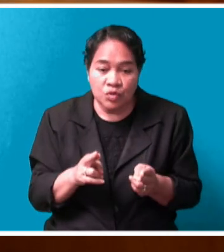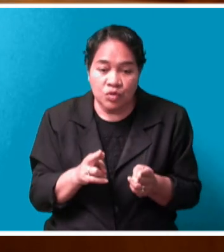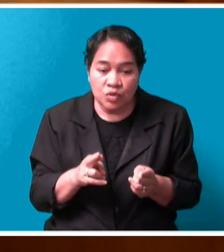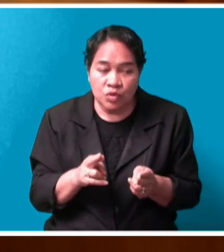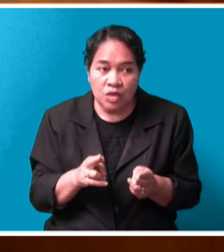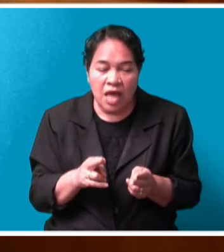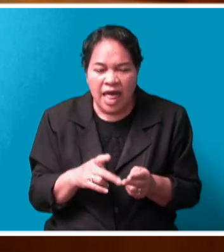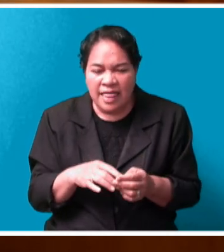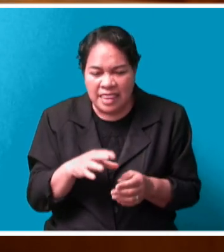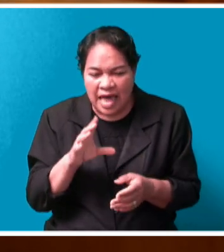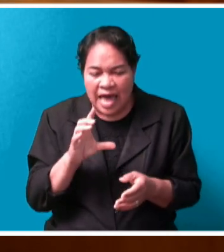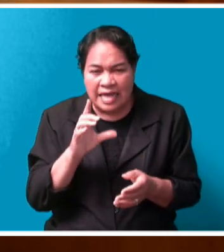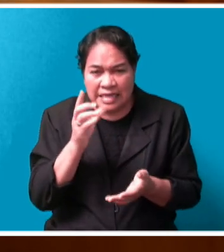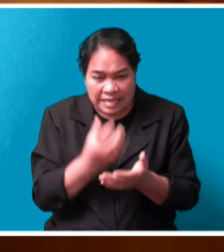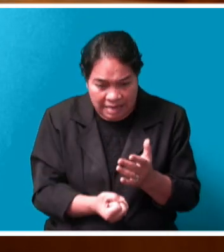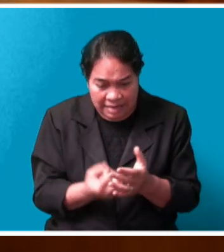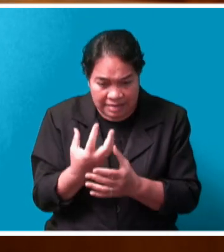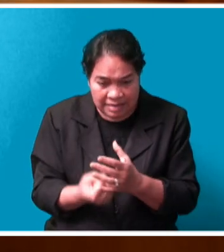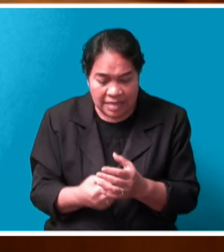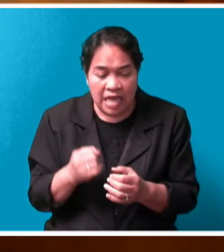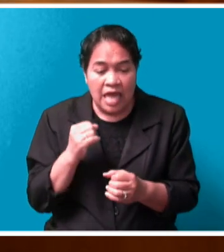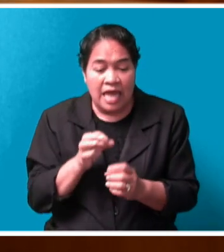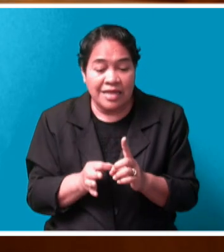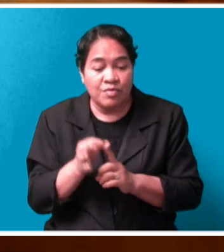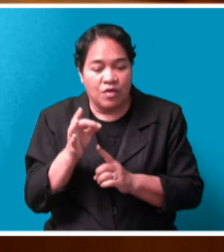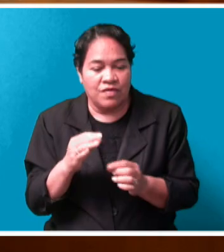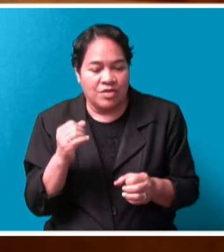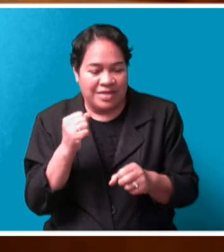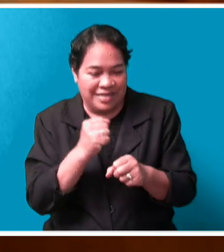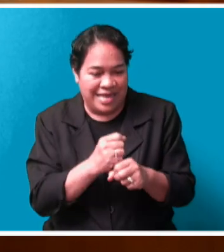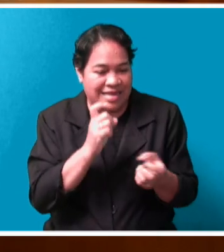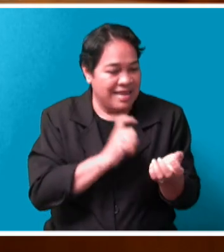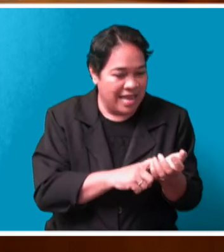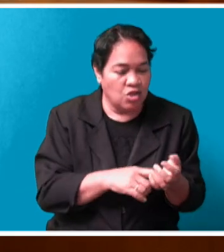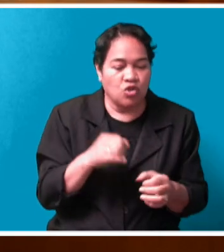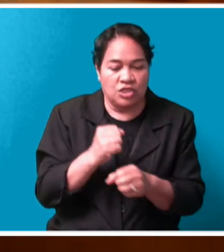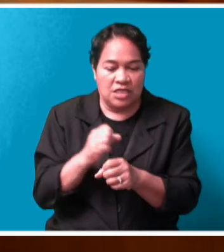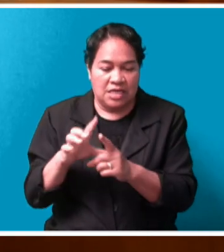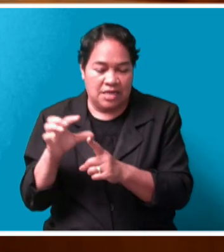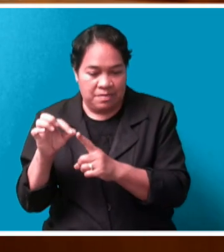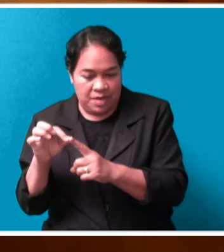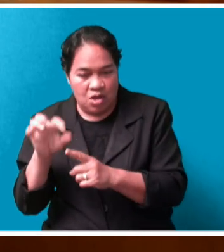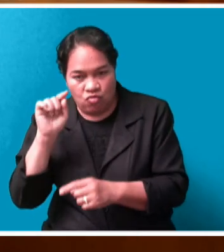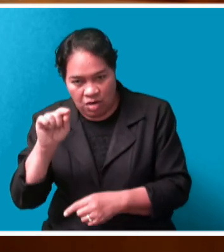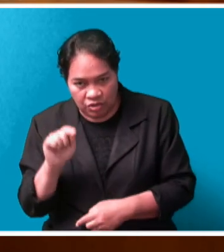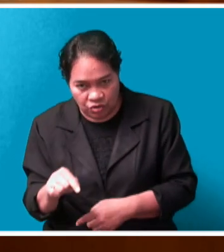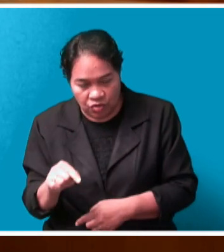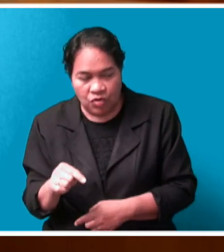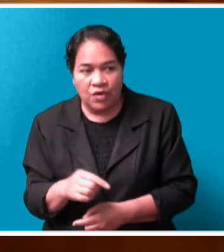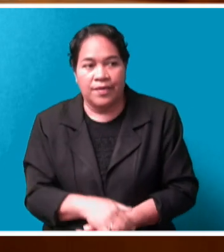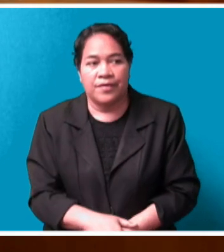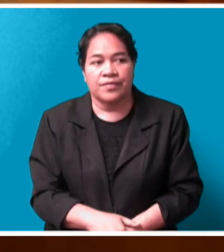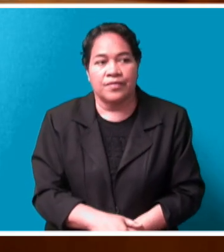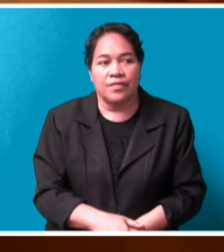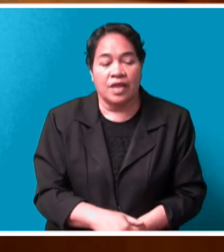deficit, improving the debt to GDP ratio, and maintaining fiscal sustainability. At